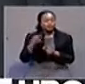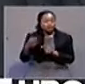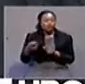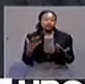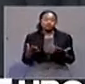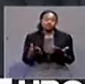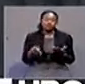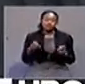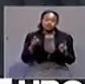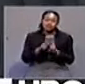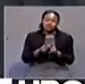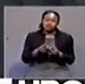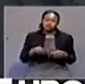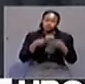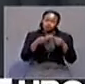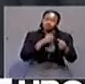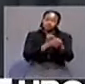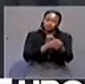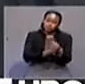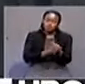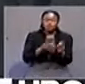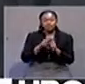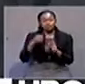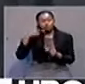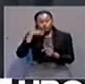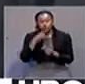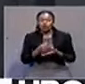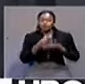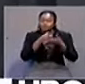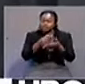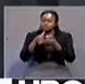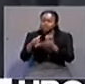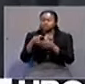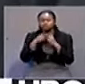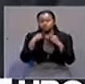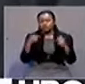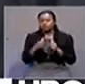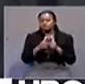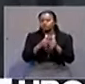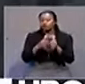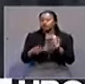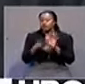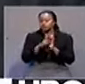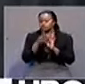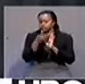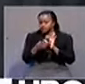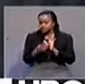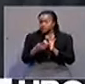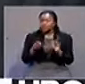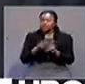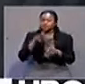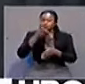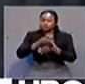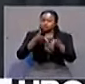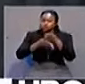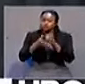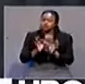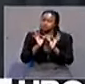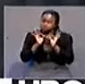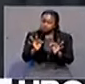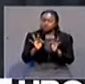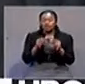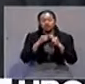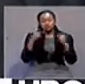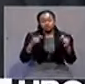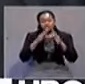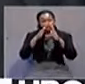priests decent support and social assistance according to the norm of the law. He has built decent priest houses